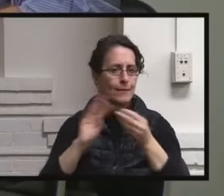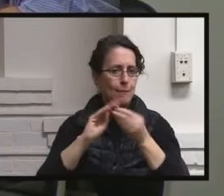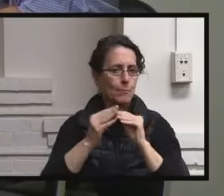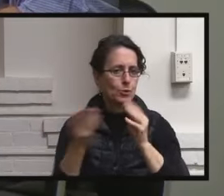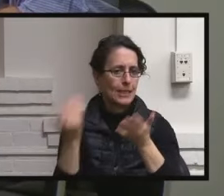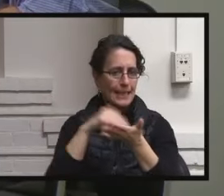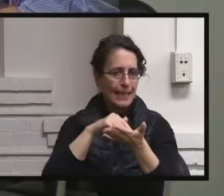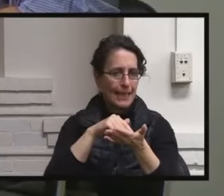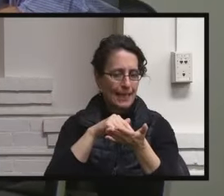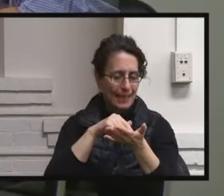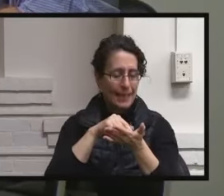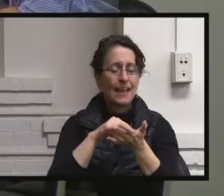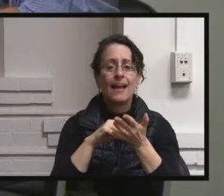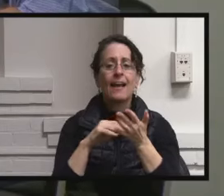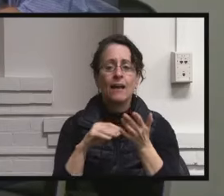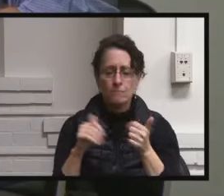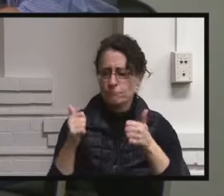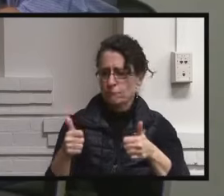results of which